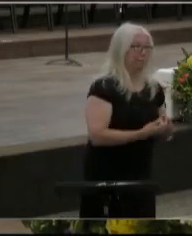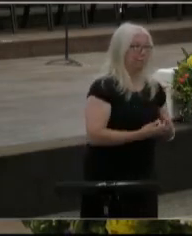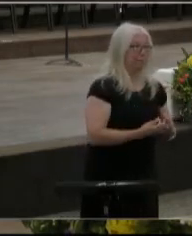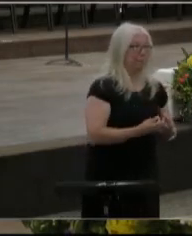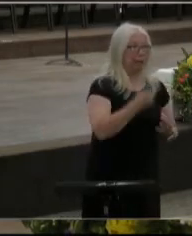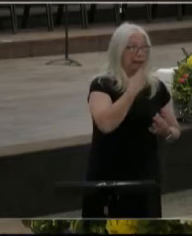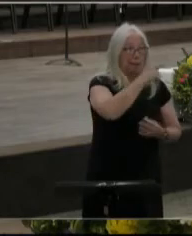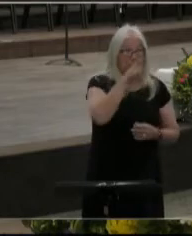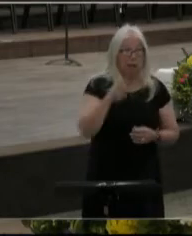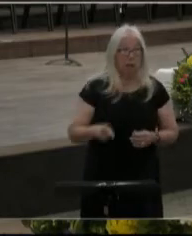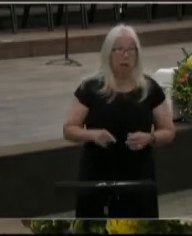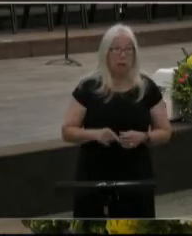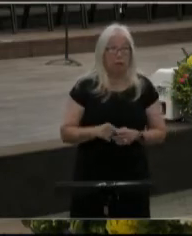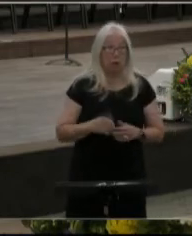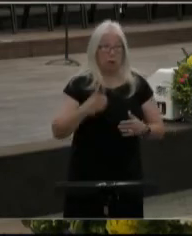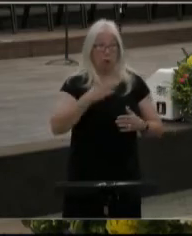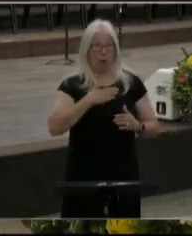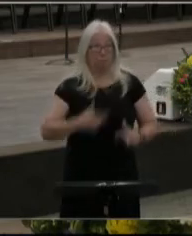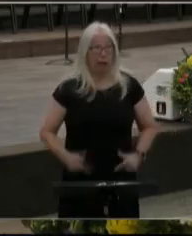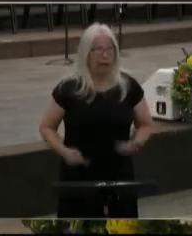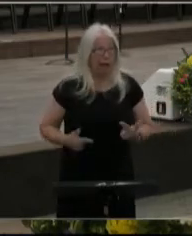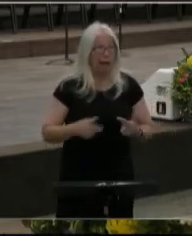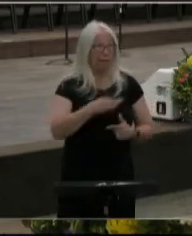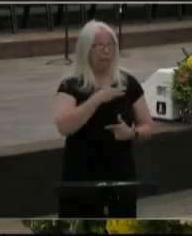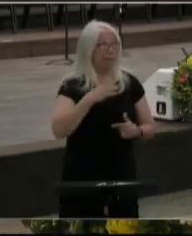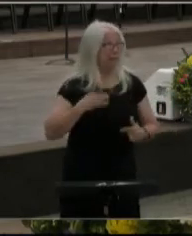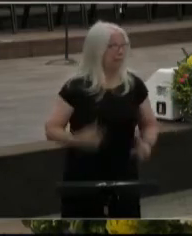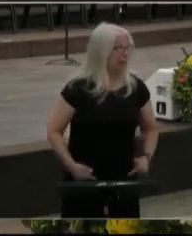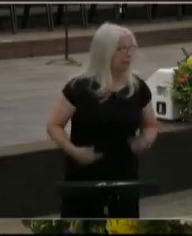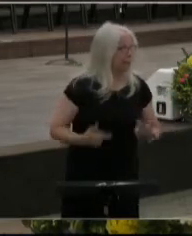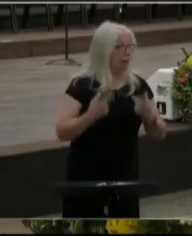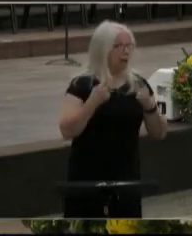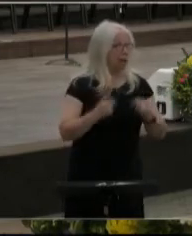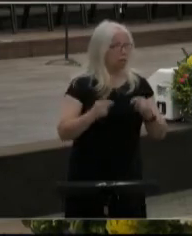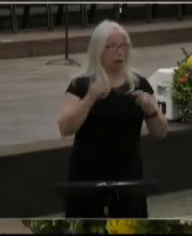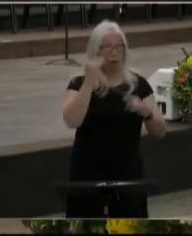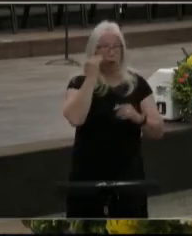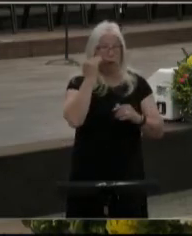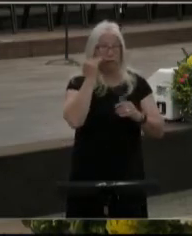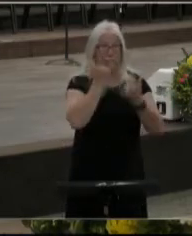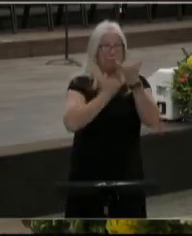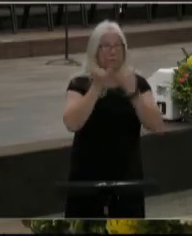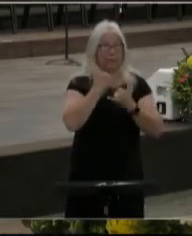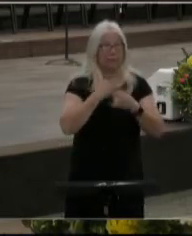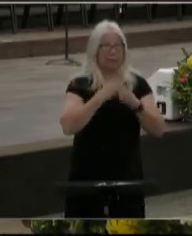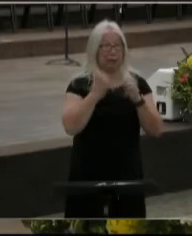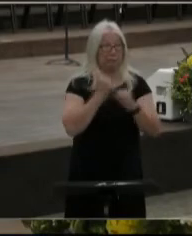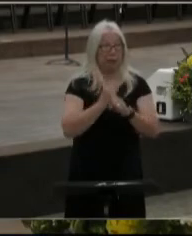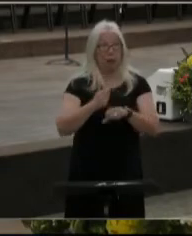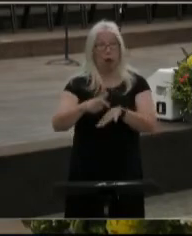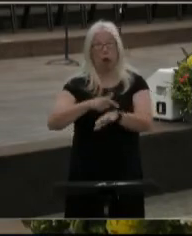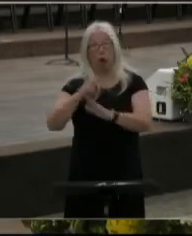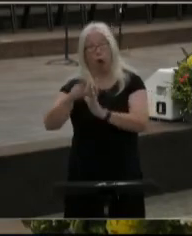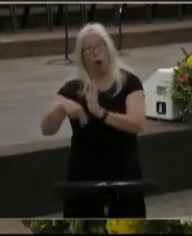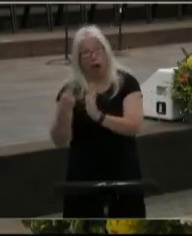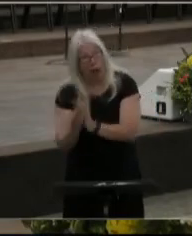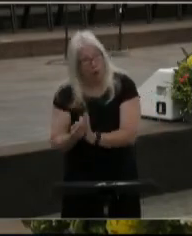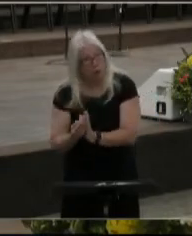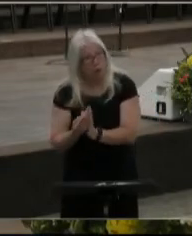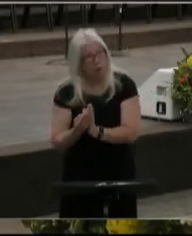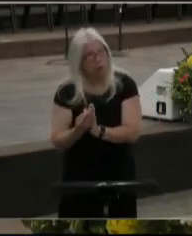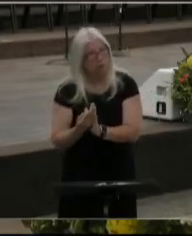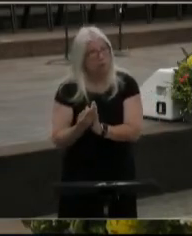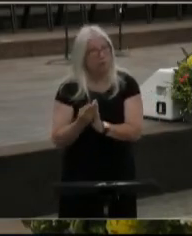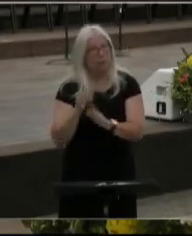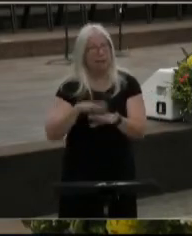And I'm just going to tell you, whether it's my life, the staff's life, I try to consciously, from the mistakes that I've made, long hours, good gravy. Not taking